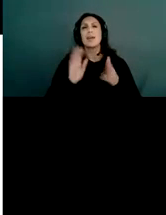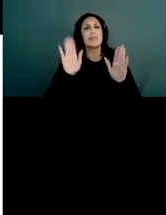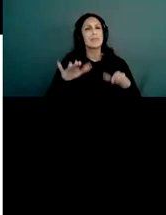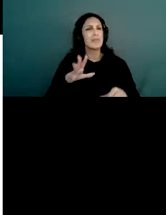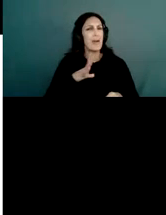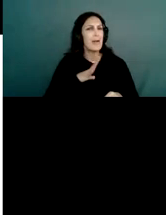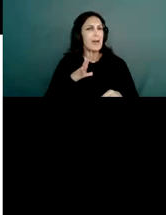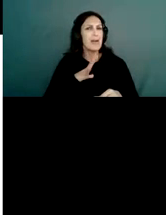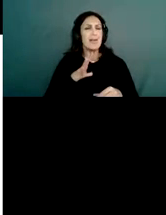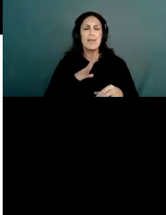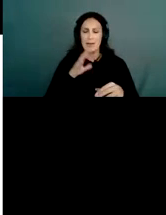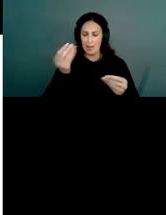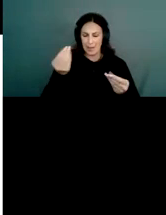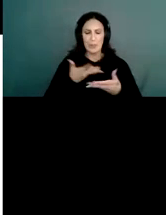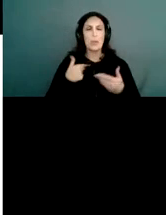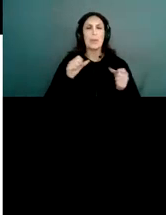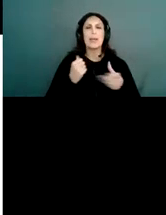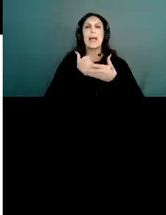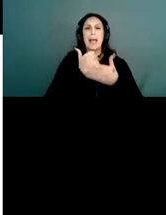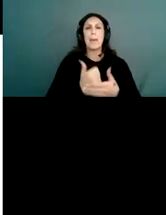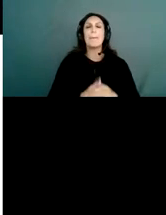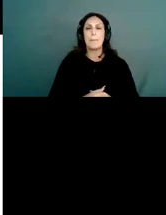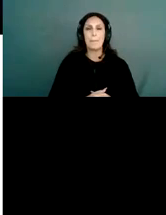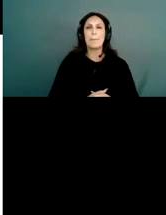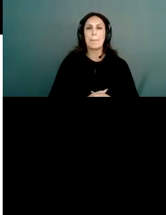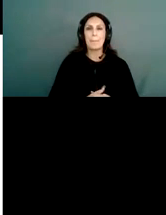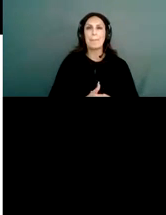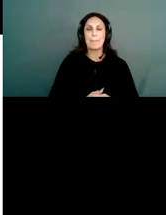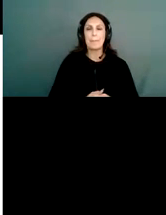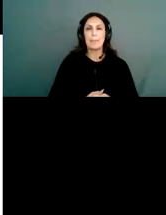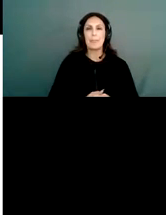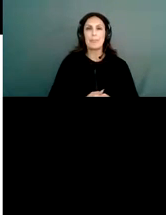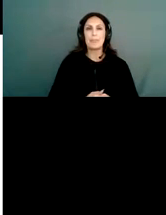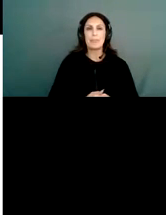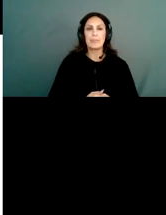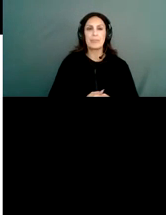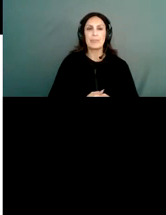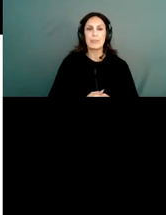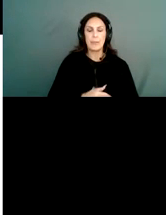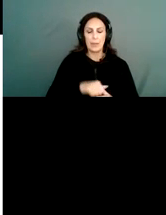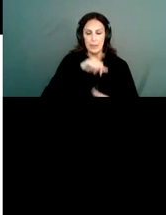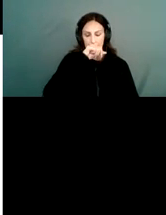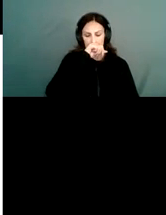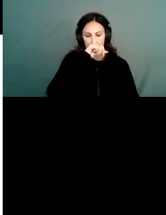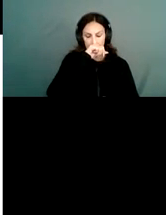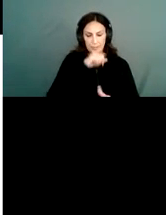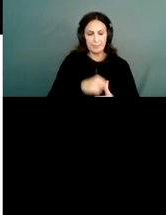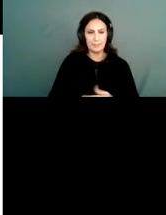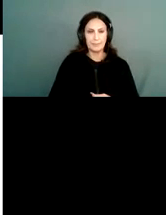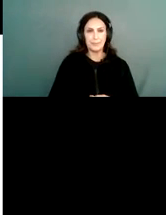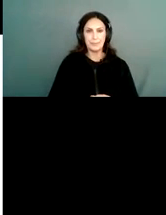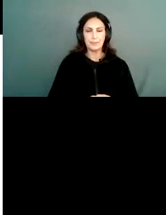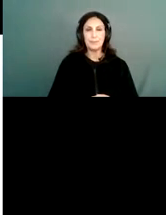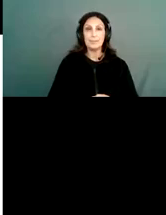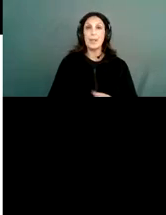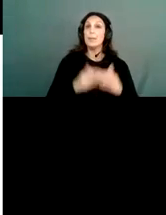the presentation. Thank you, Larissa. So we're going to move on to what can you do